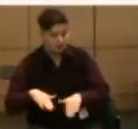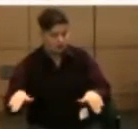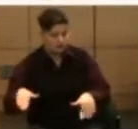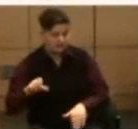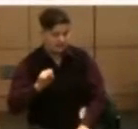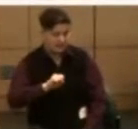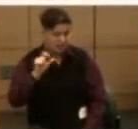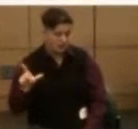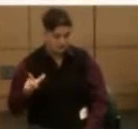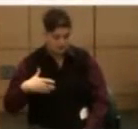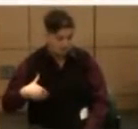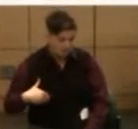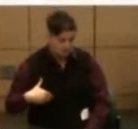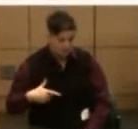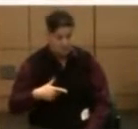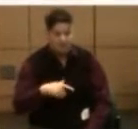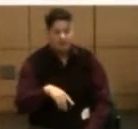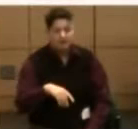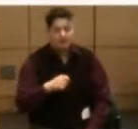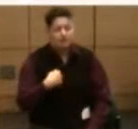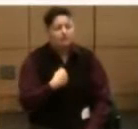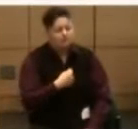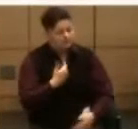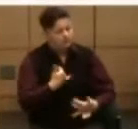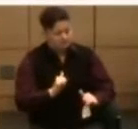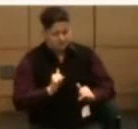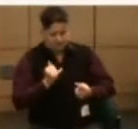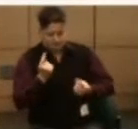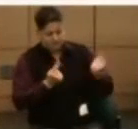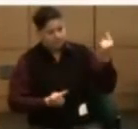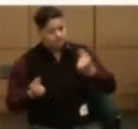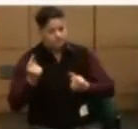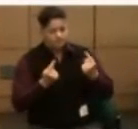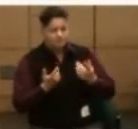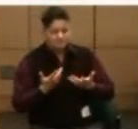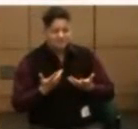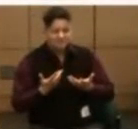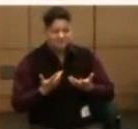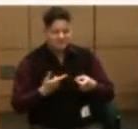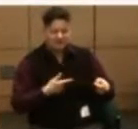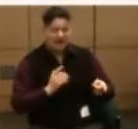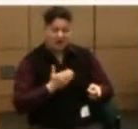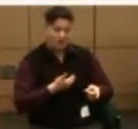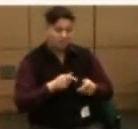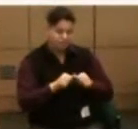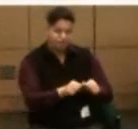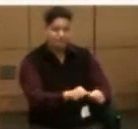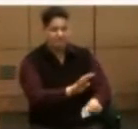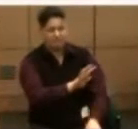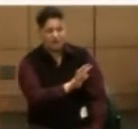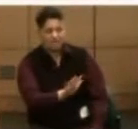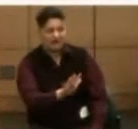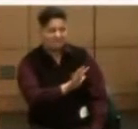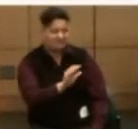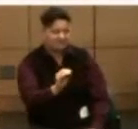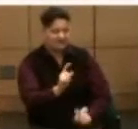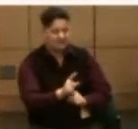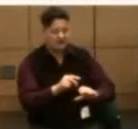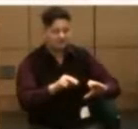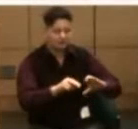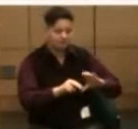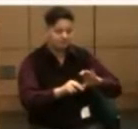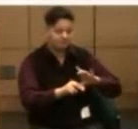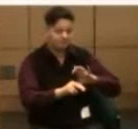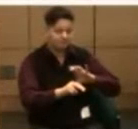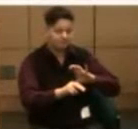St. Louis, and so we're still dealing with a 45 minute to 50 minute scanning time for